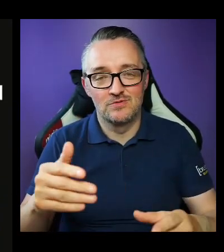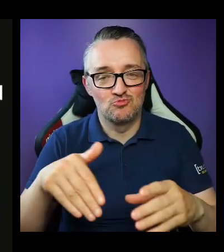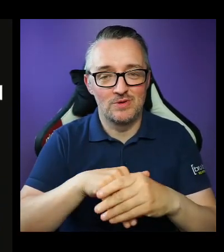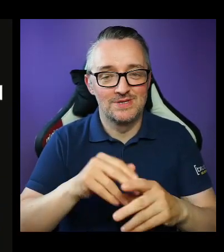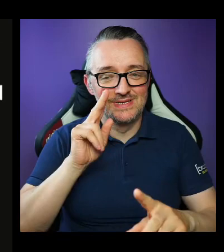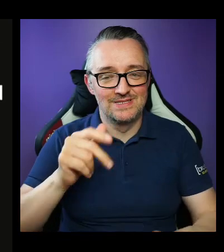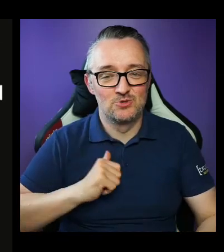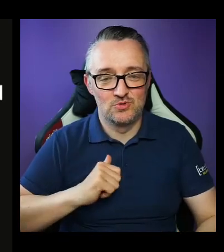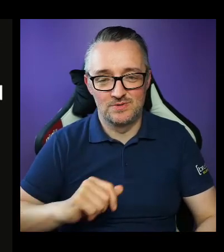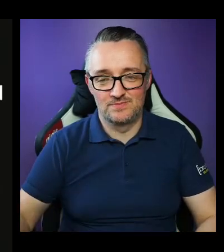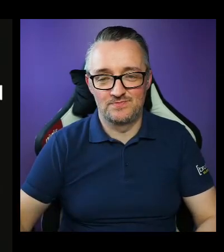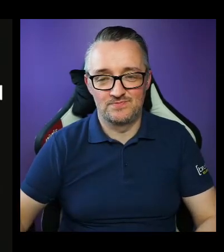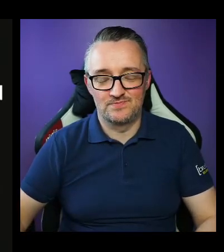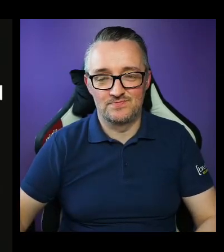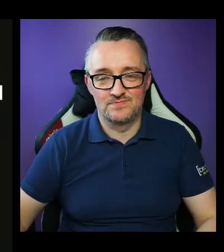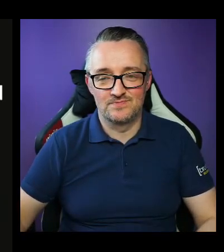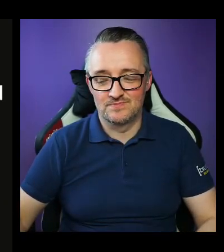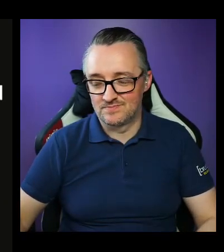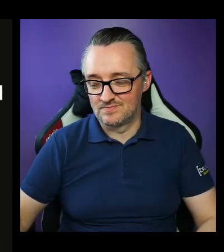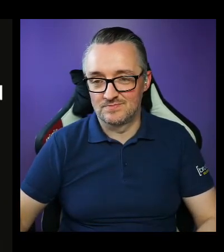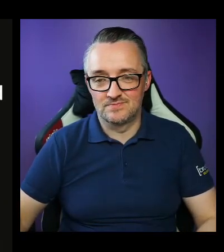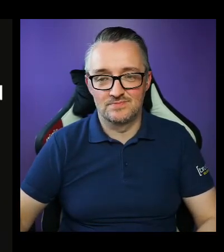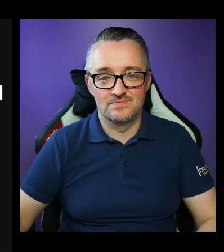See you soon. Thank you. Yeah.